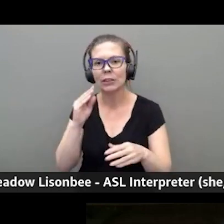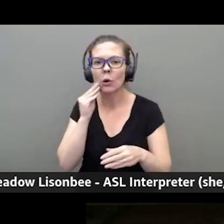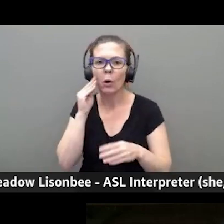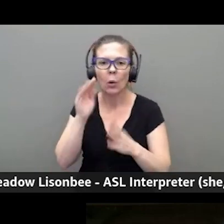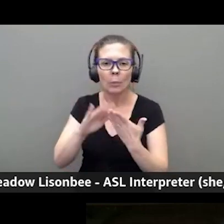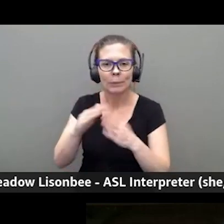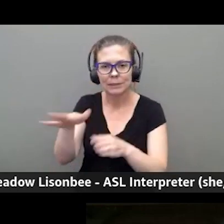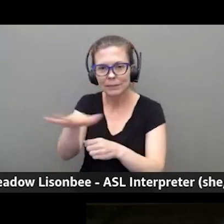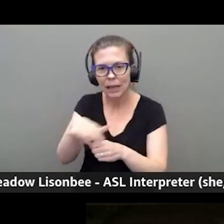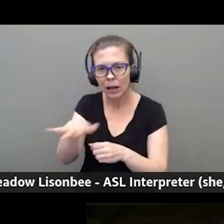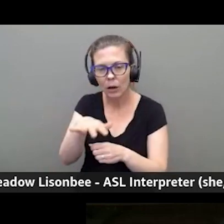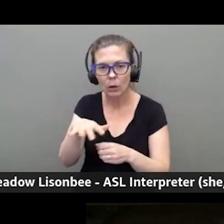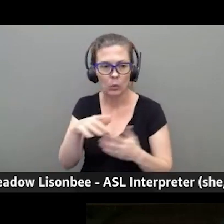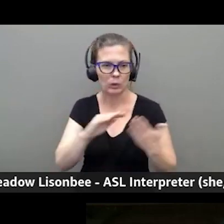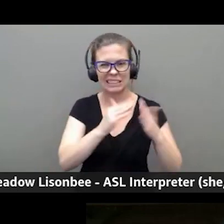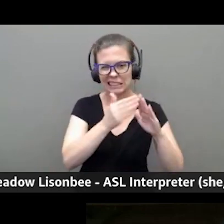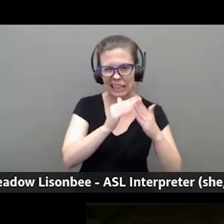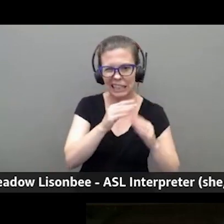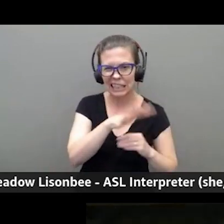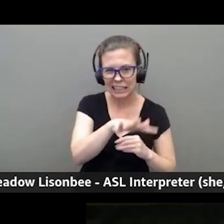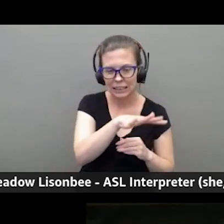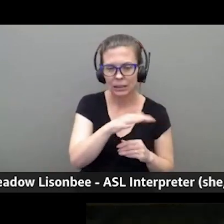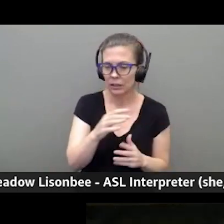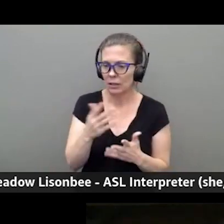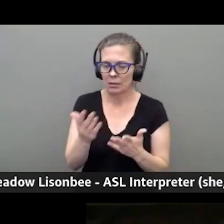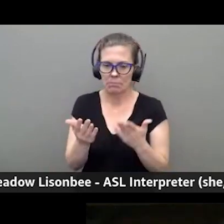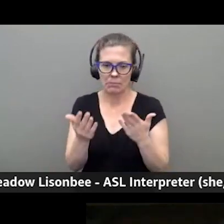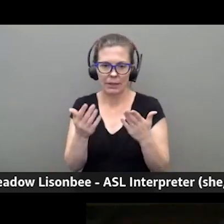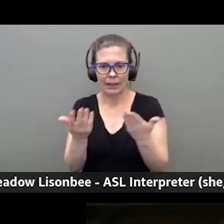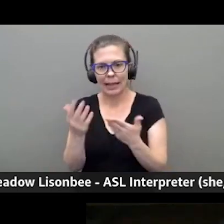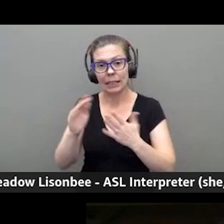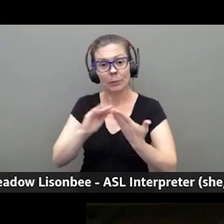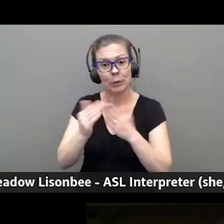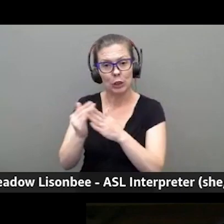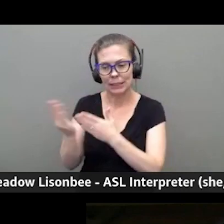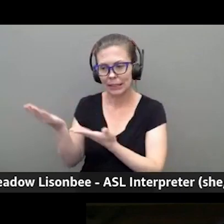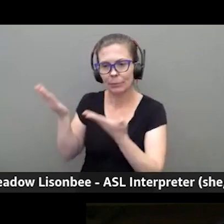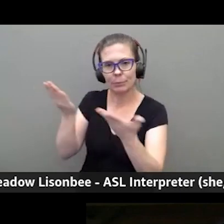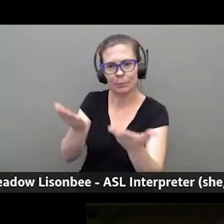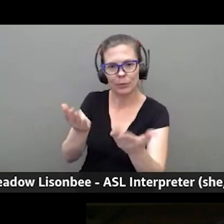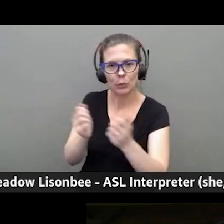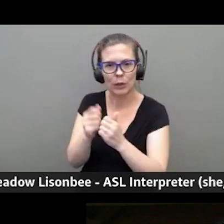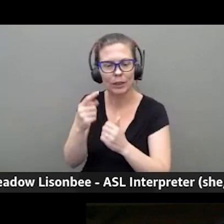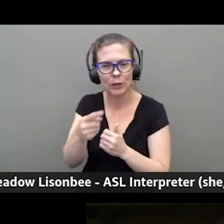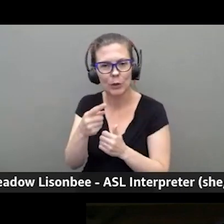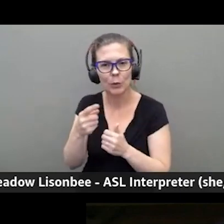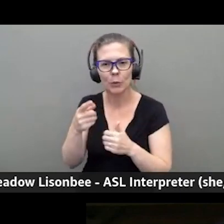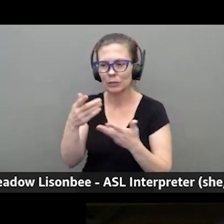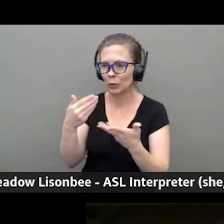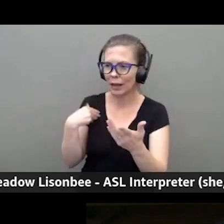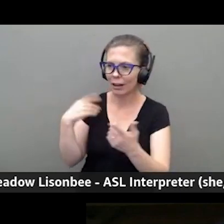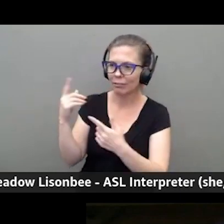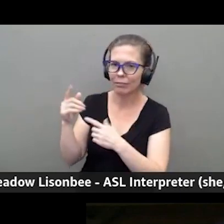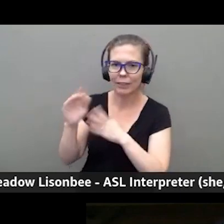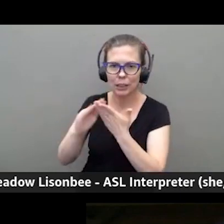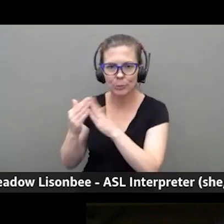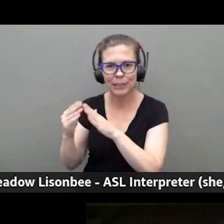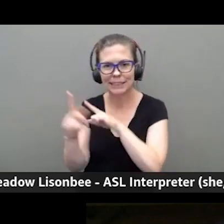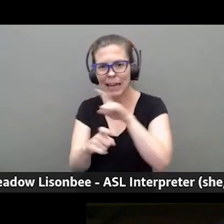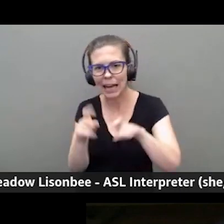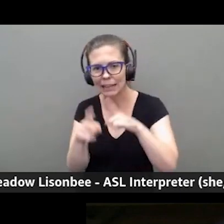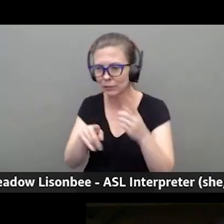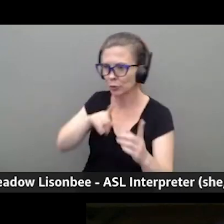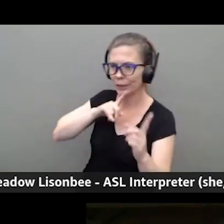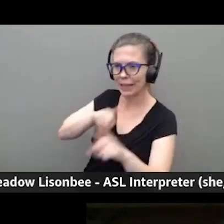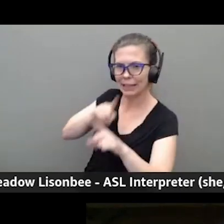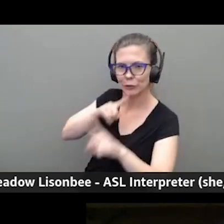or, you know, maybe in the city and kind of like taking the like community on the like road with you and being able to like have them ask questions and be able to answer, you